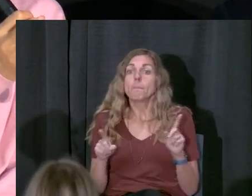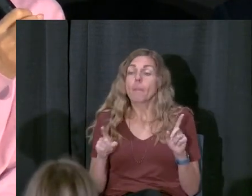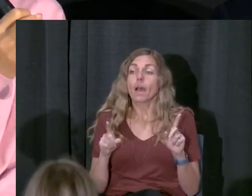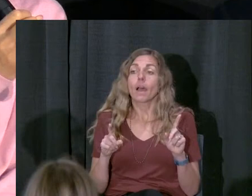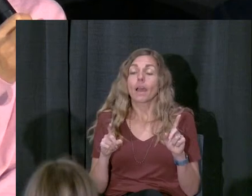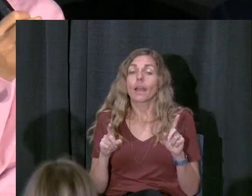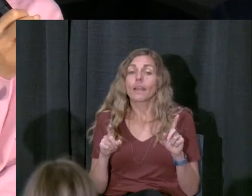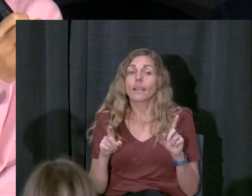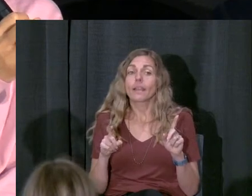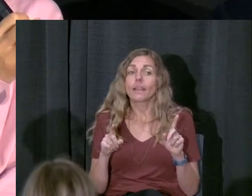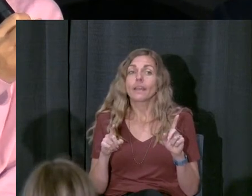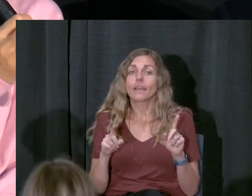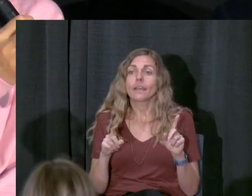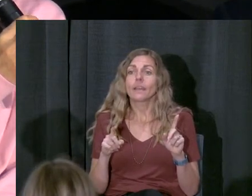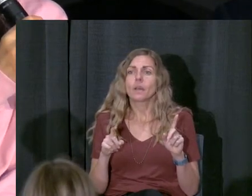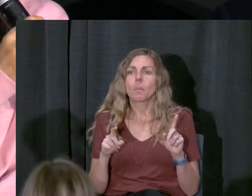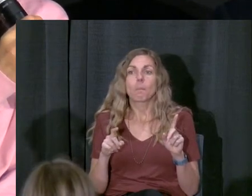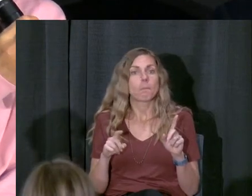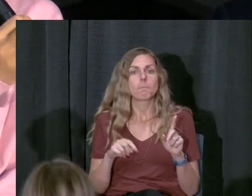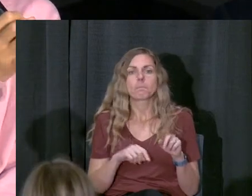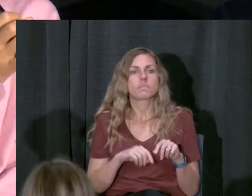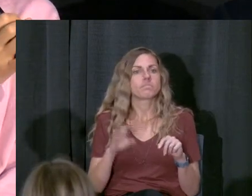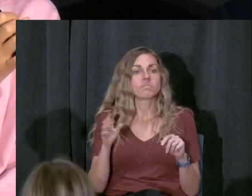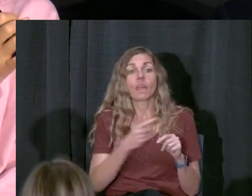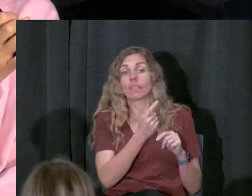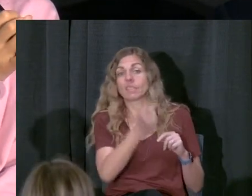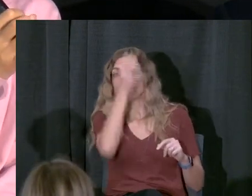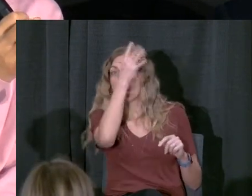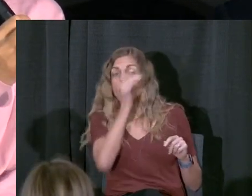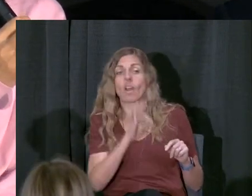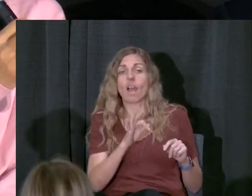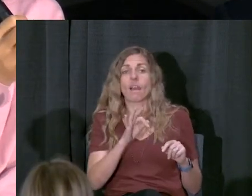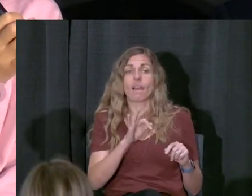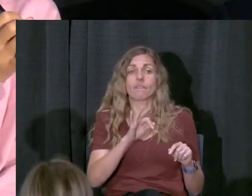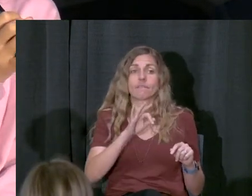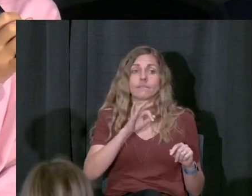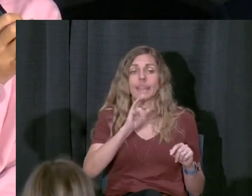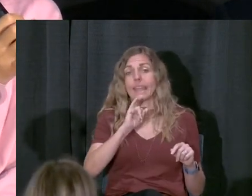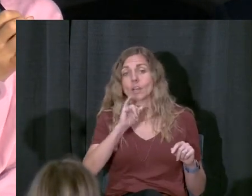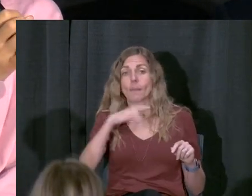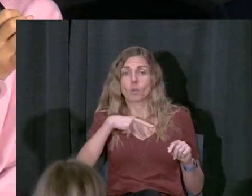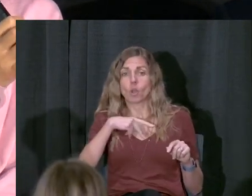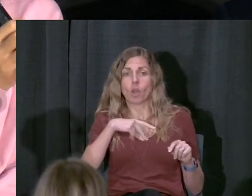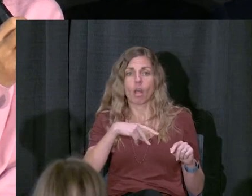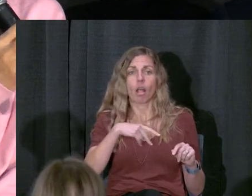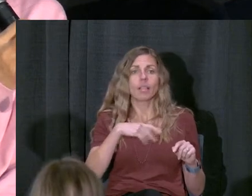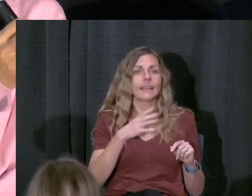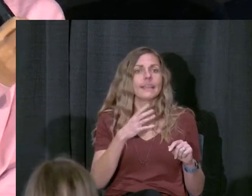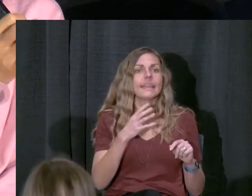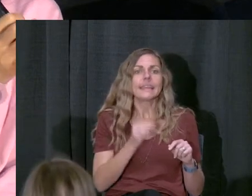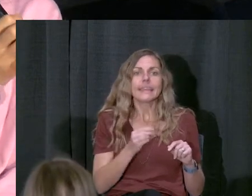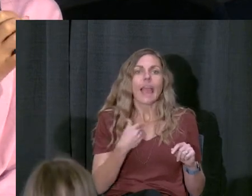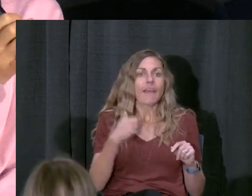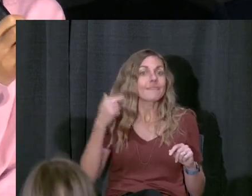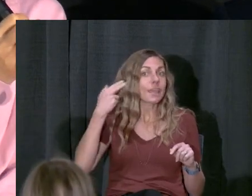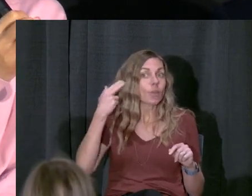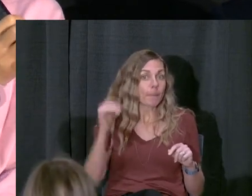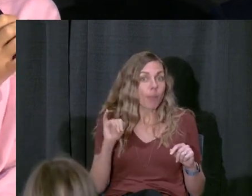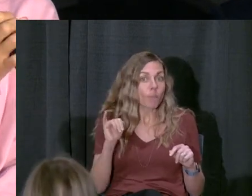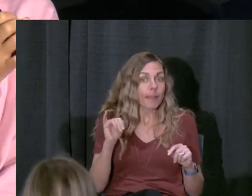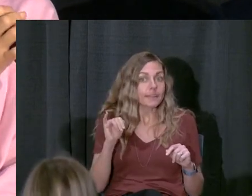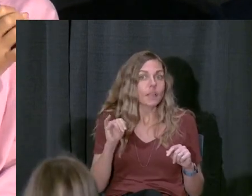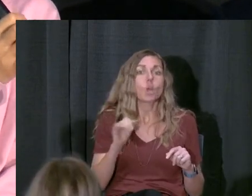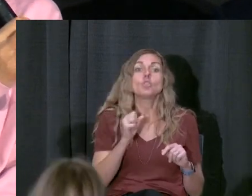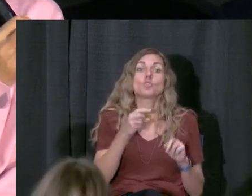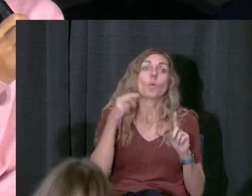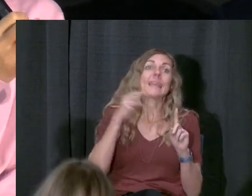Cerf, he is a father of the internet protocol. He has hearing impairments, and he wanted